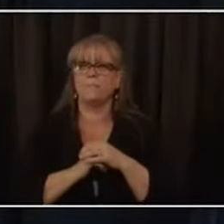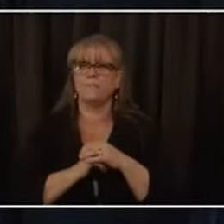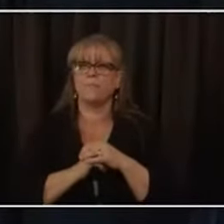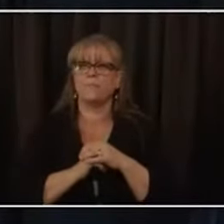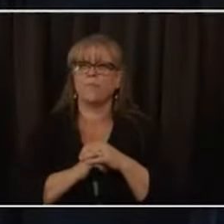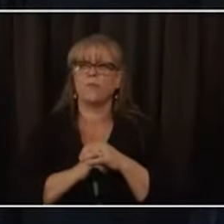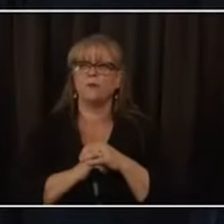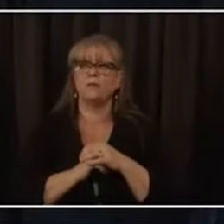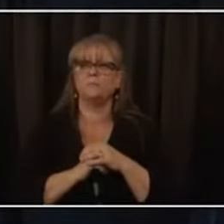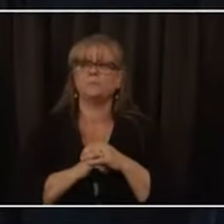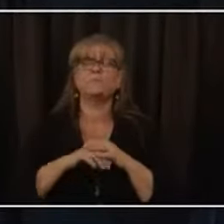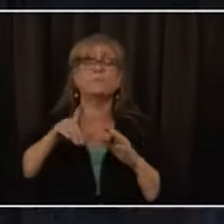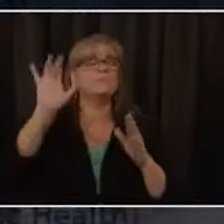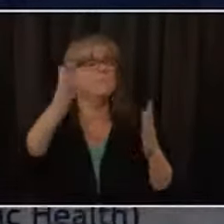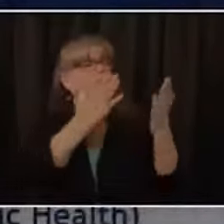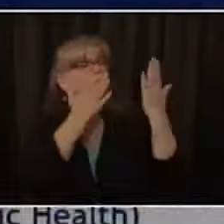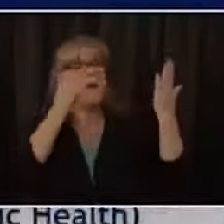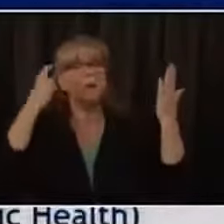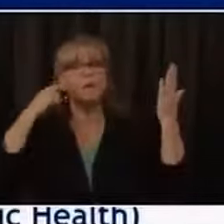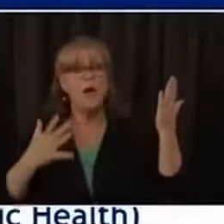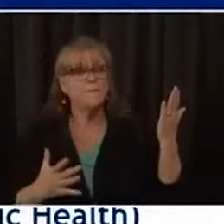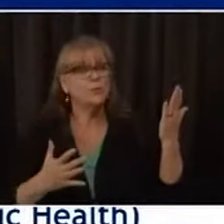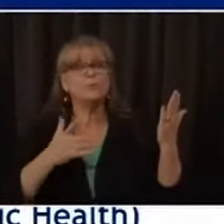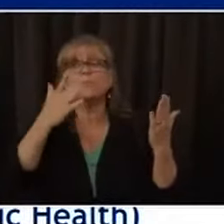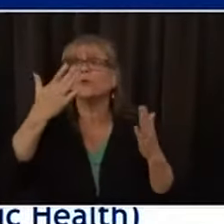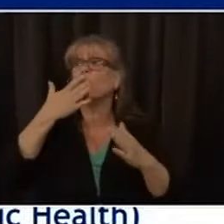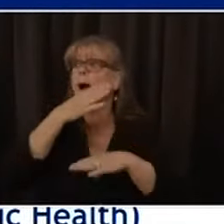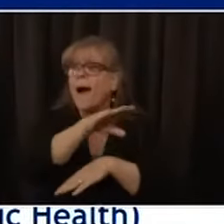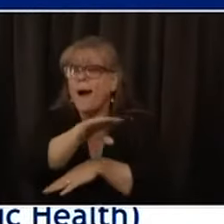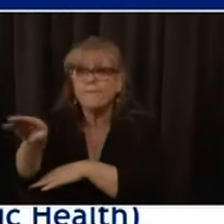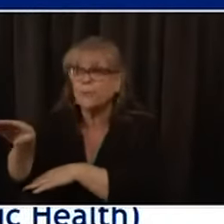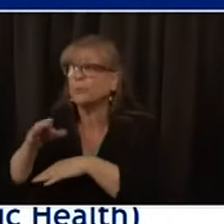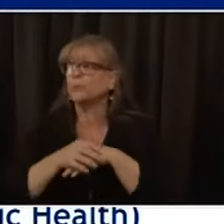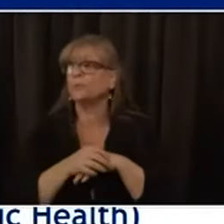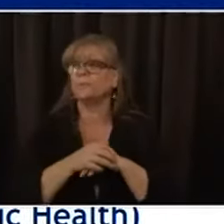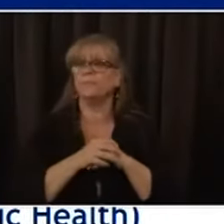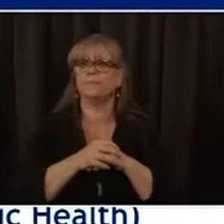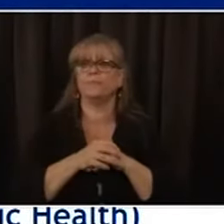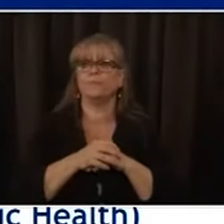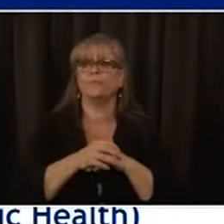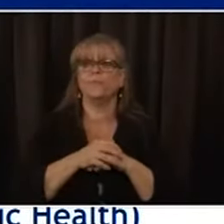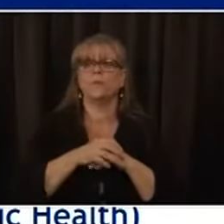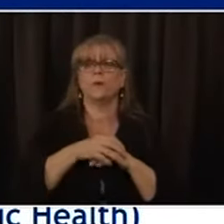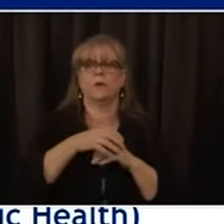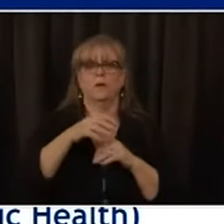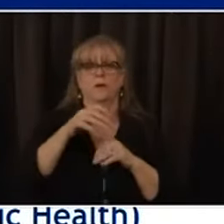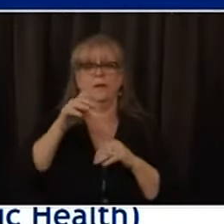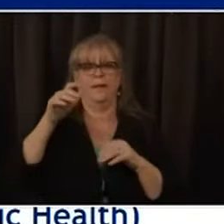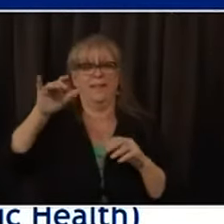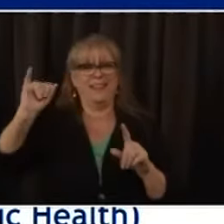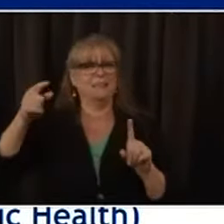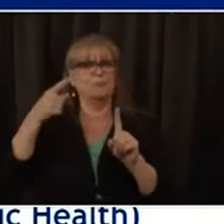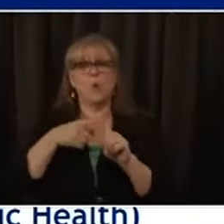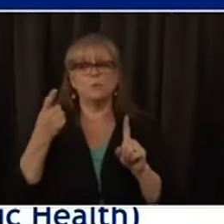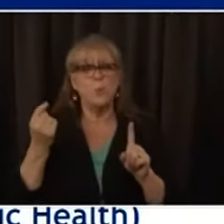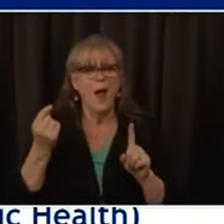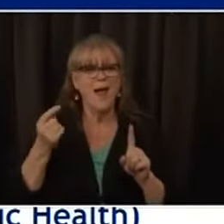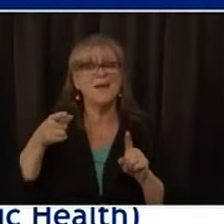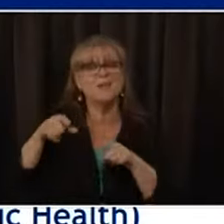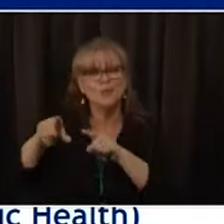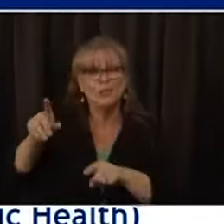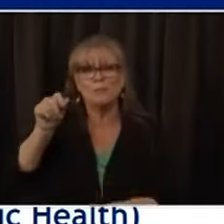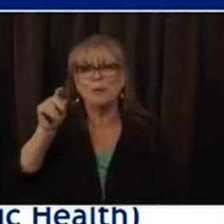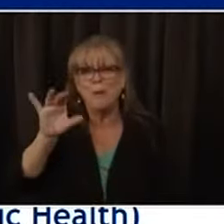Thank you, Governor Polis. Good afternoon. We're at a pivotal point in the pandemic. 1.3 million people